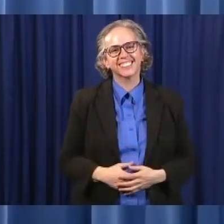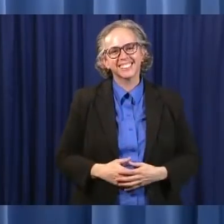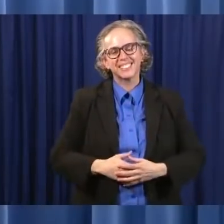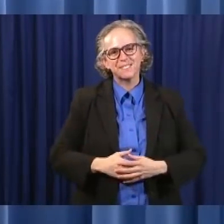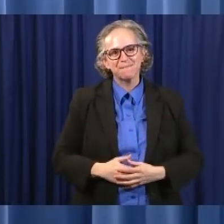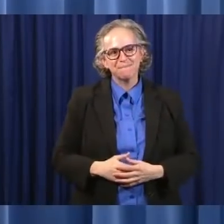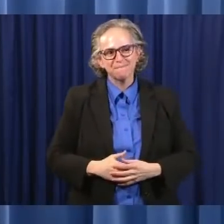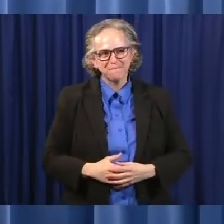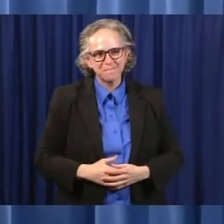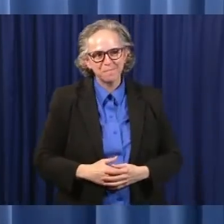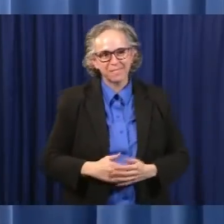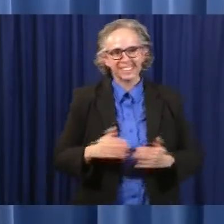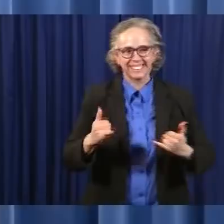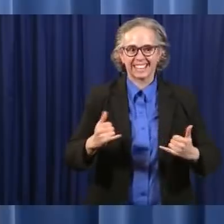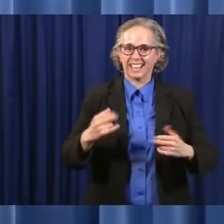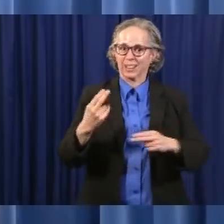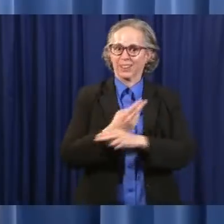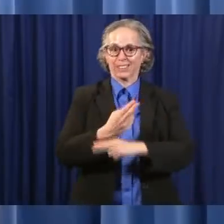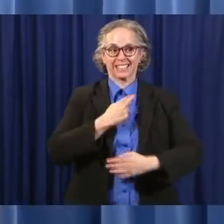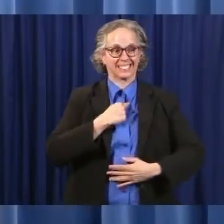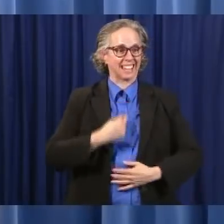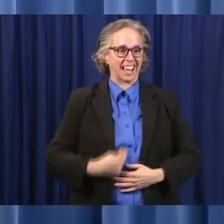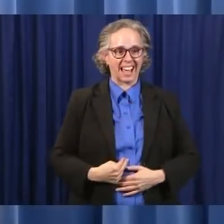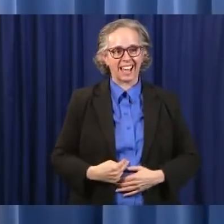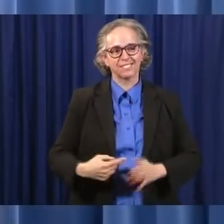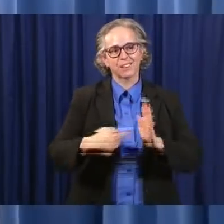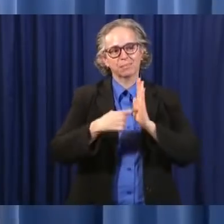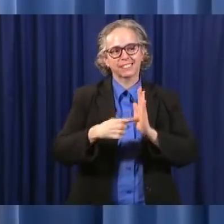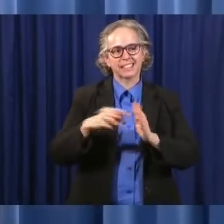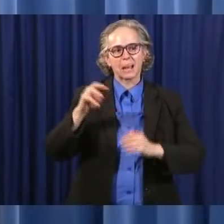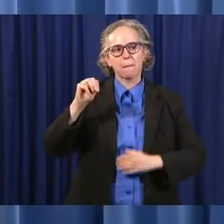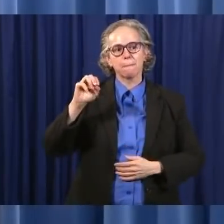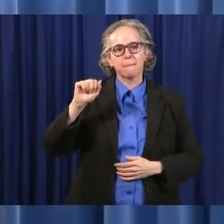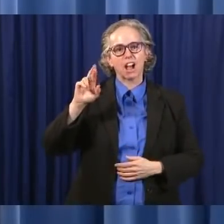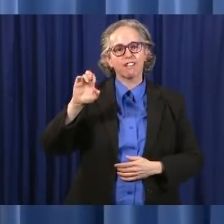Today I'm wearing a necktie from Marietta College,